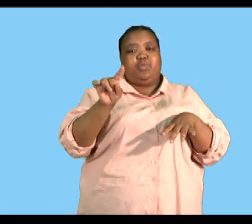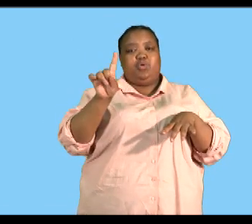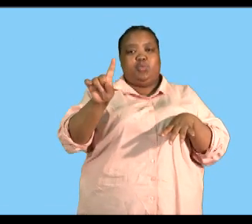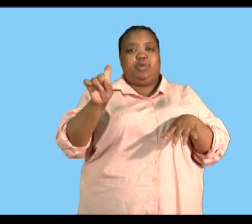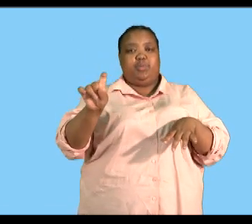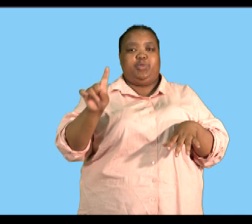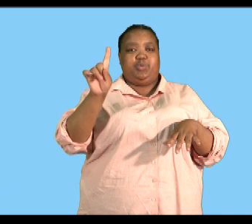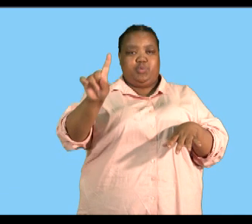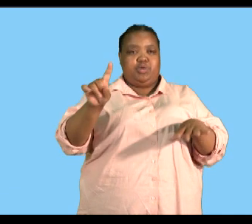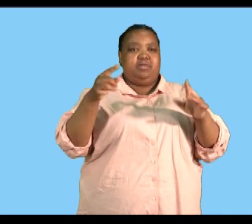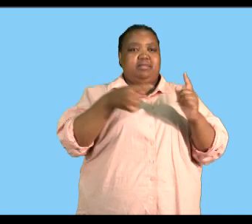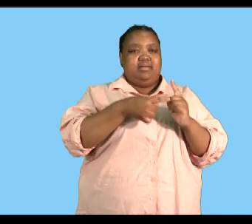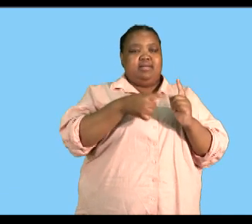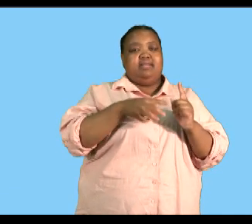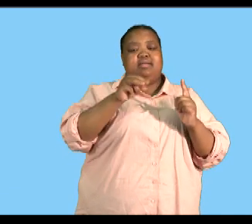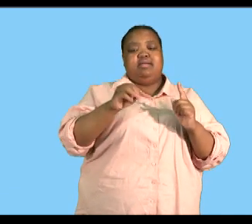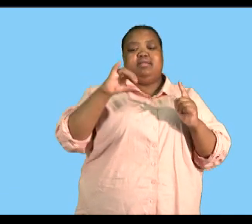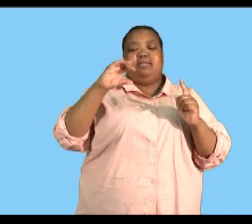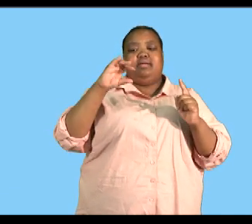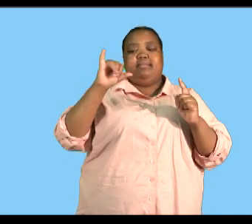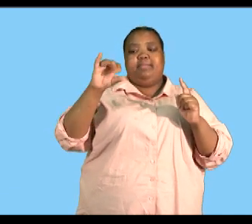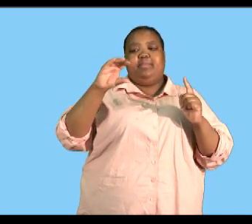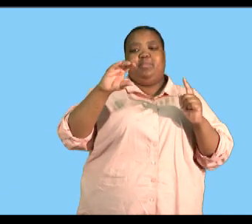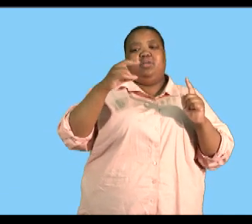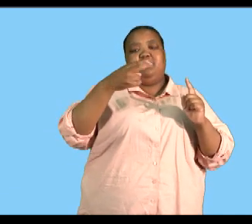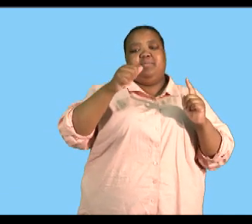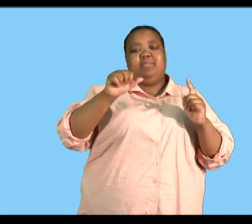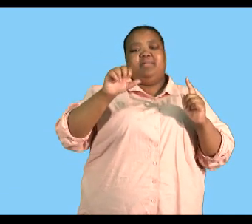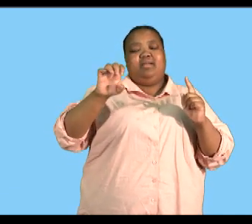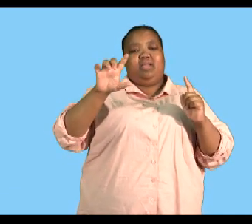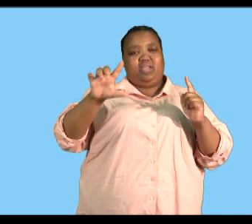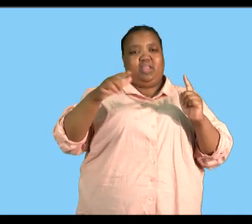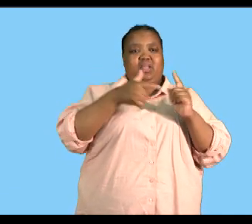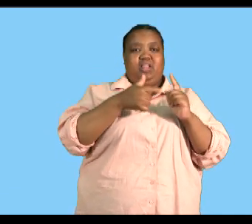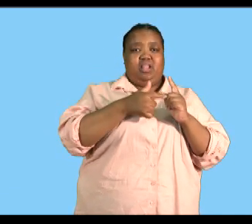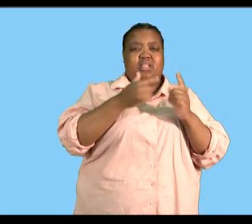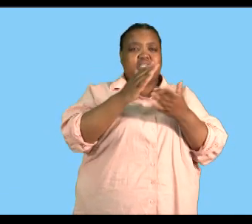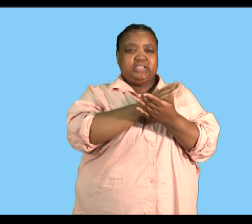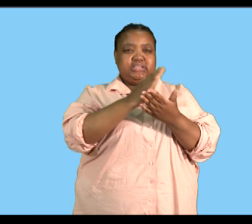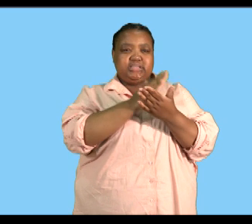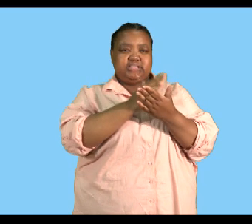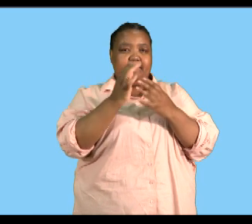3.1.1. It says, Michael sold some of his lovebirds